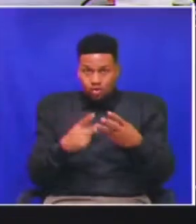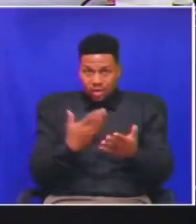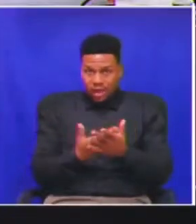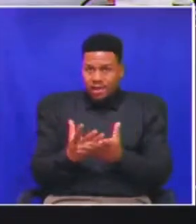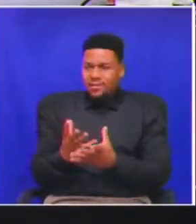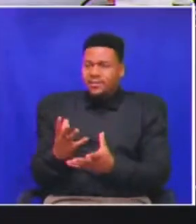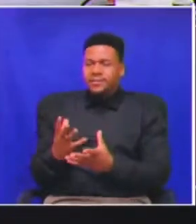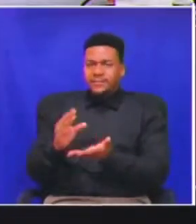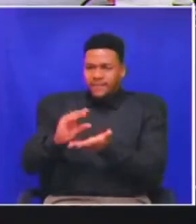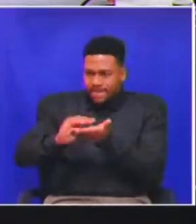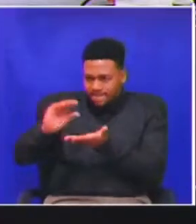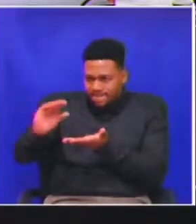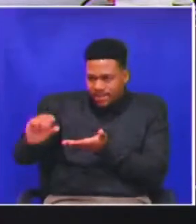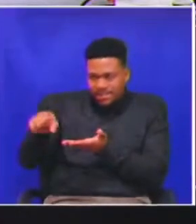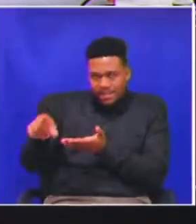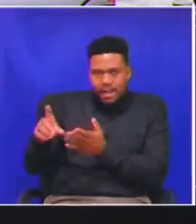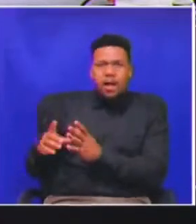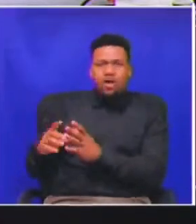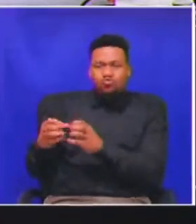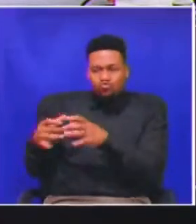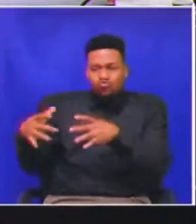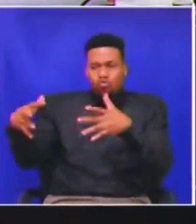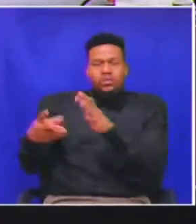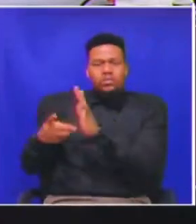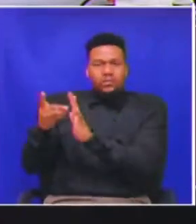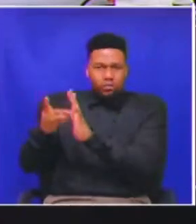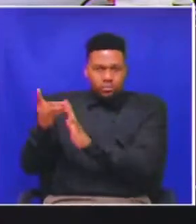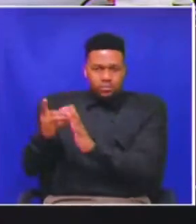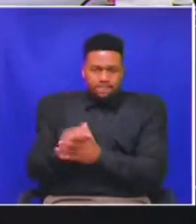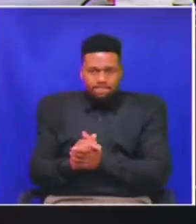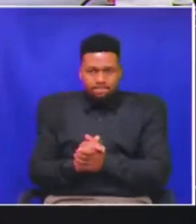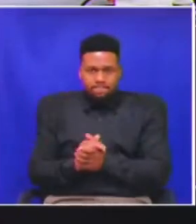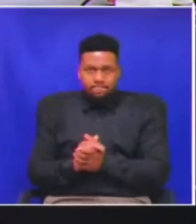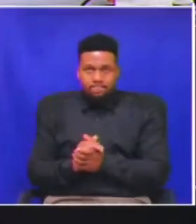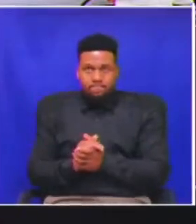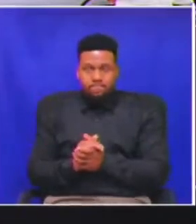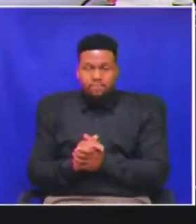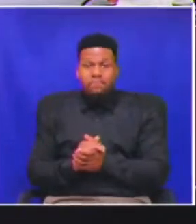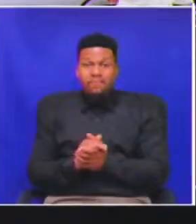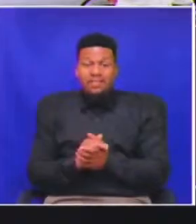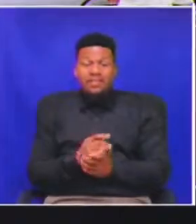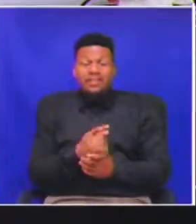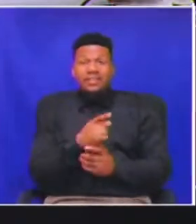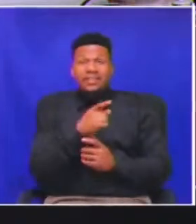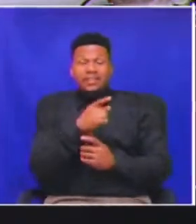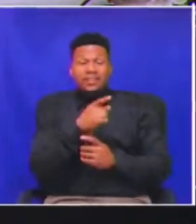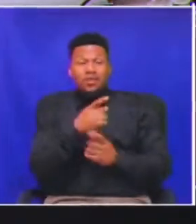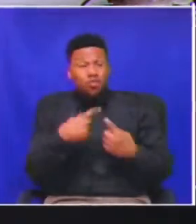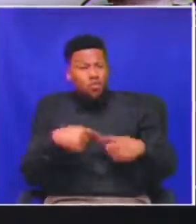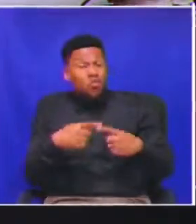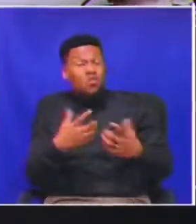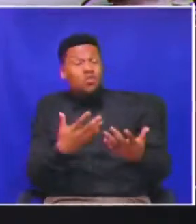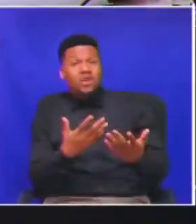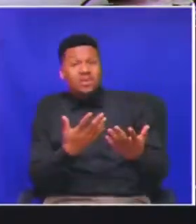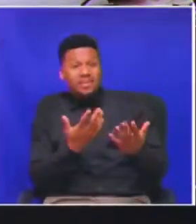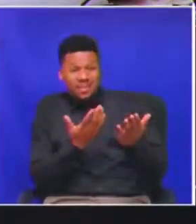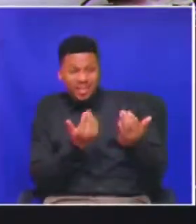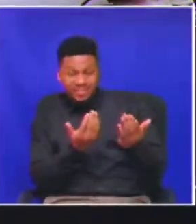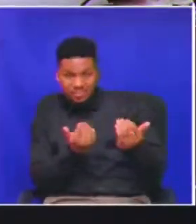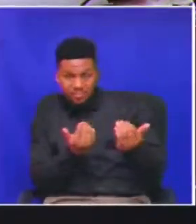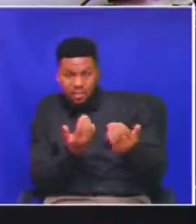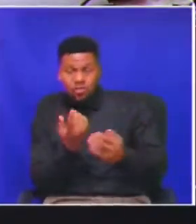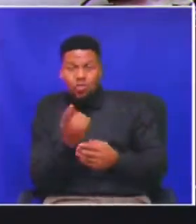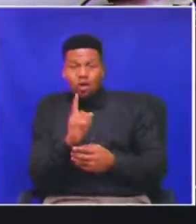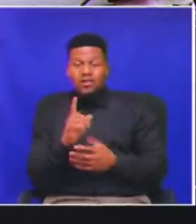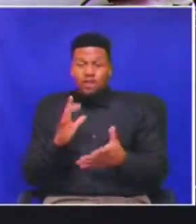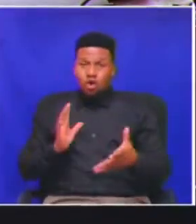The Johannesburg Leaders' Declaration, as we will call it, is expected to include a commitment